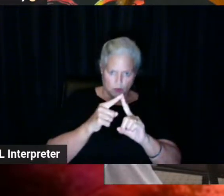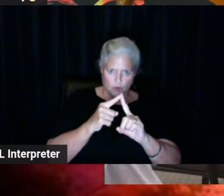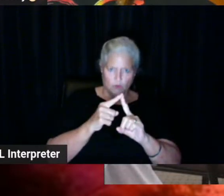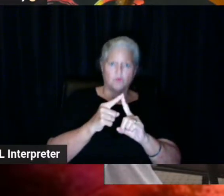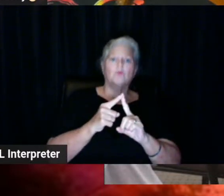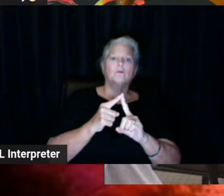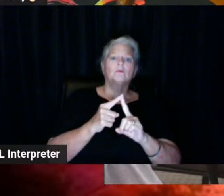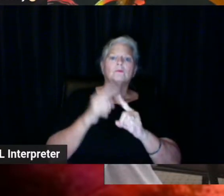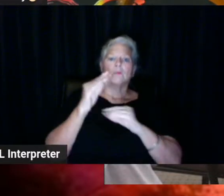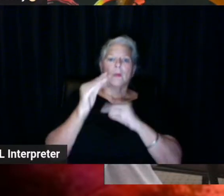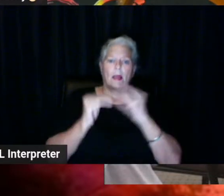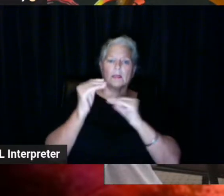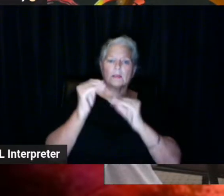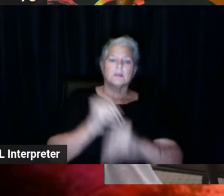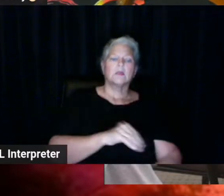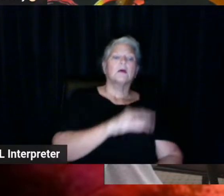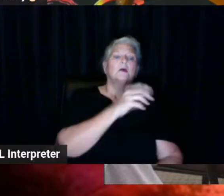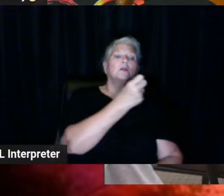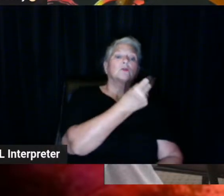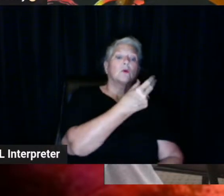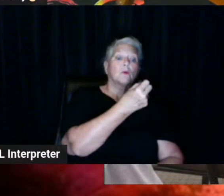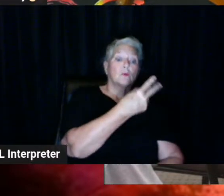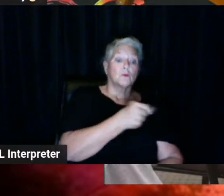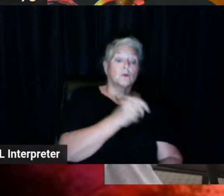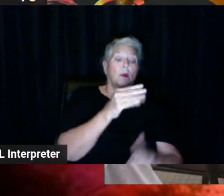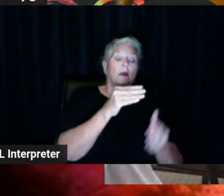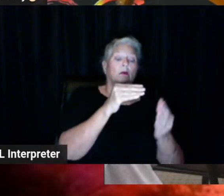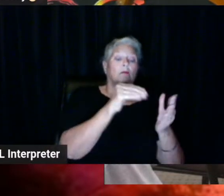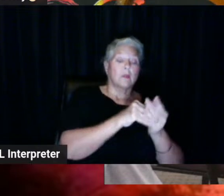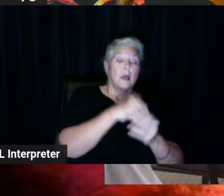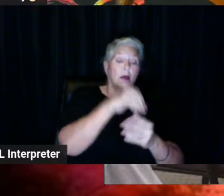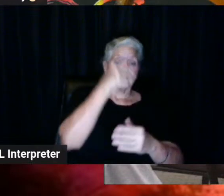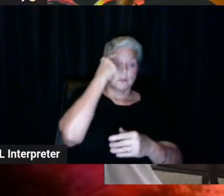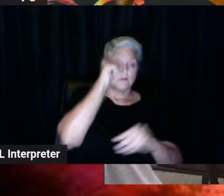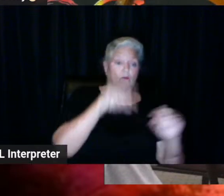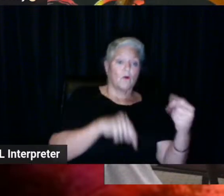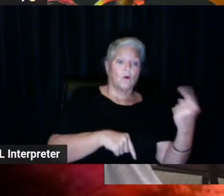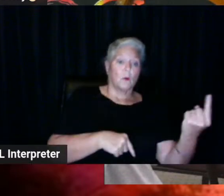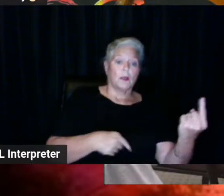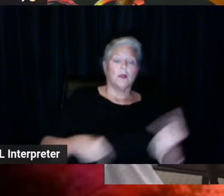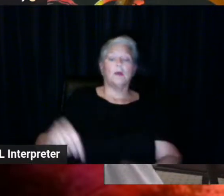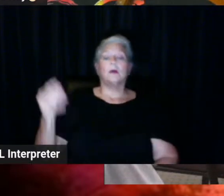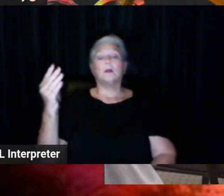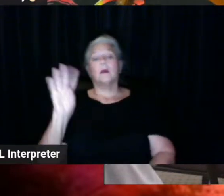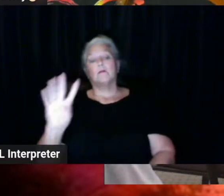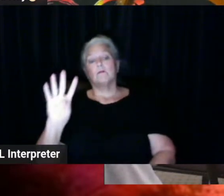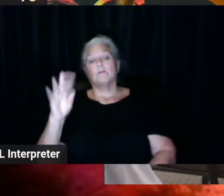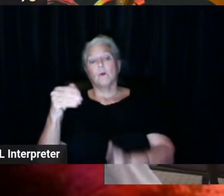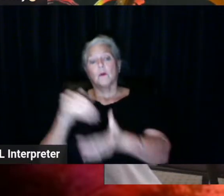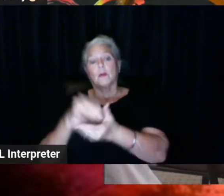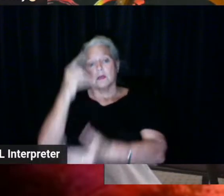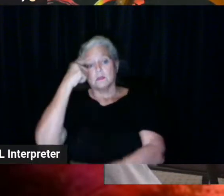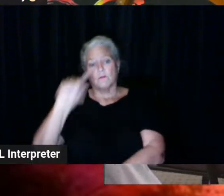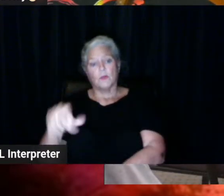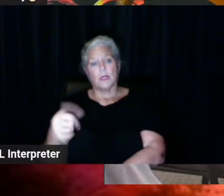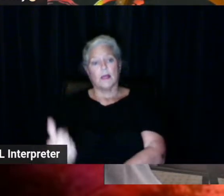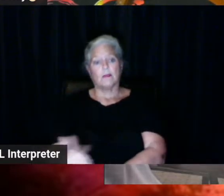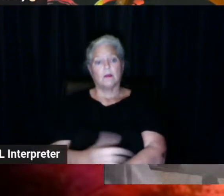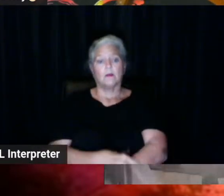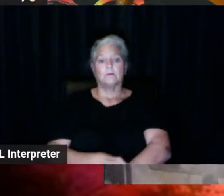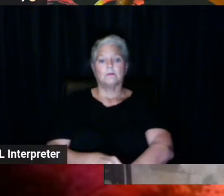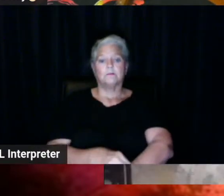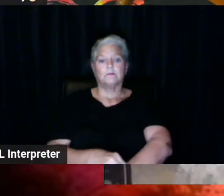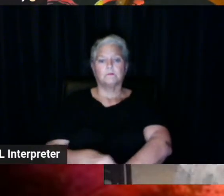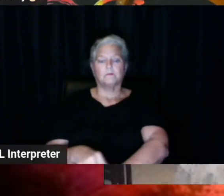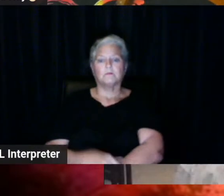and registrars, and $4,000 for town clerk expenses for those unanticipated items this past fiscal year. Okay. Any questions for